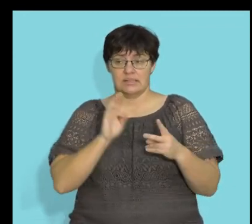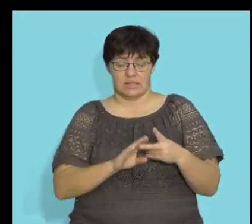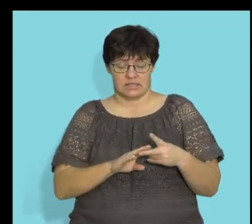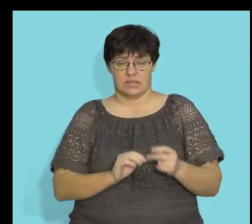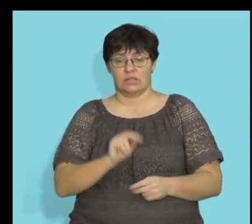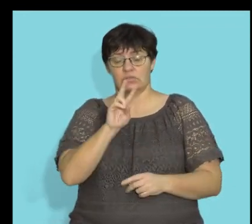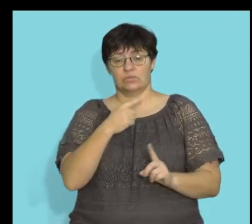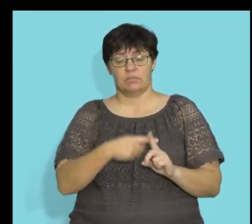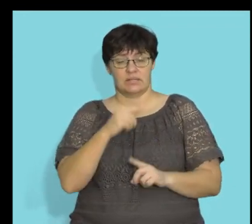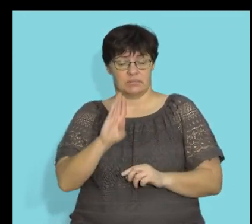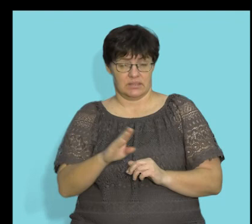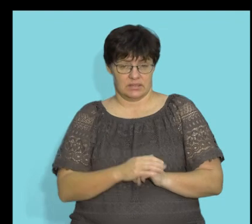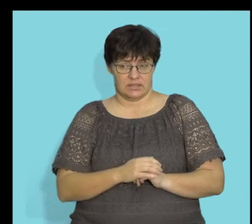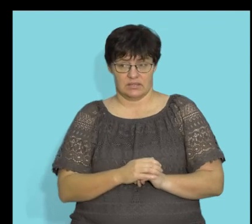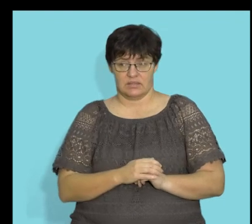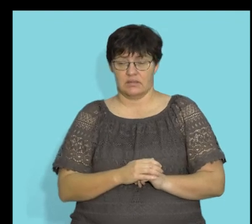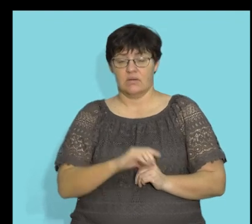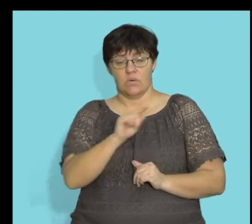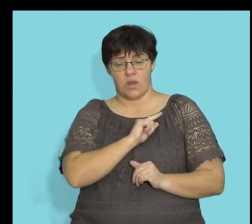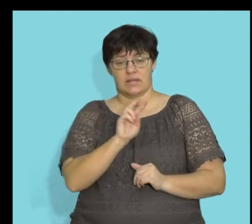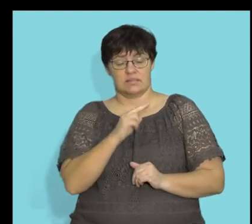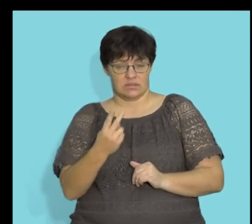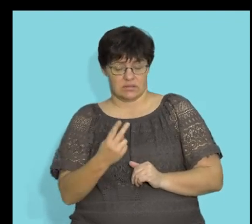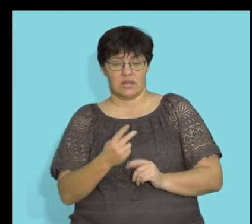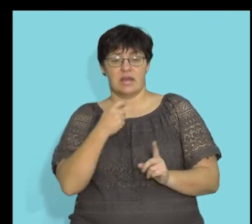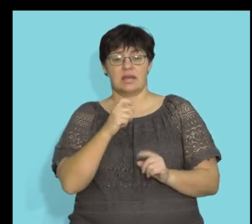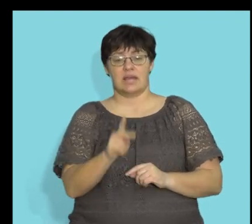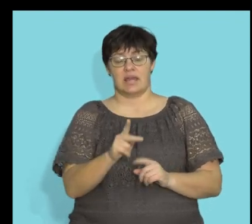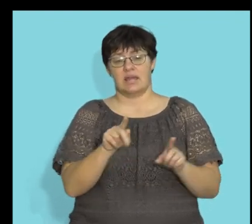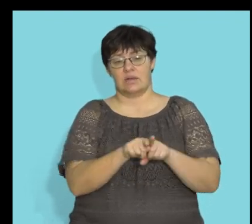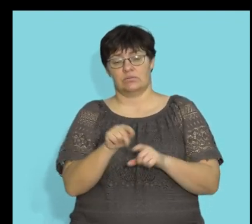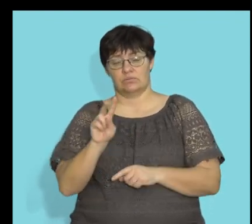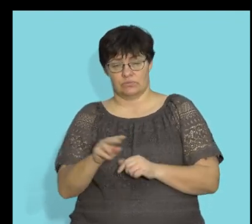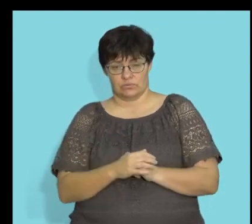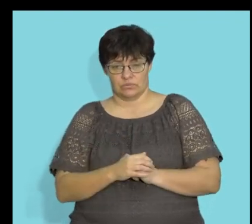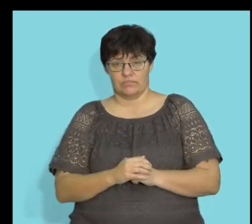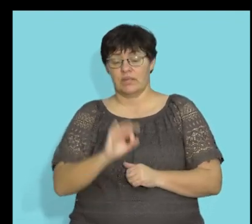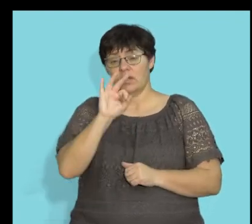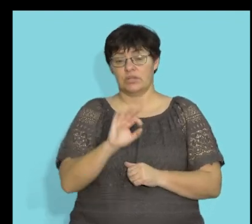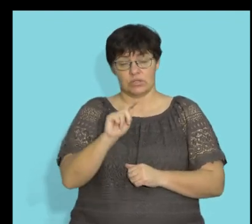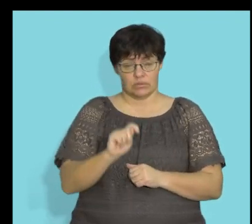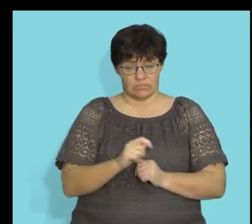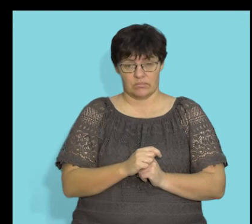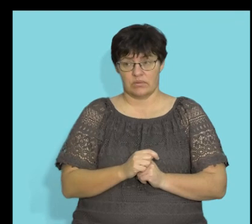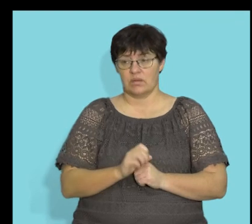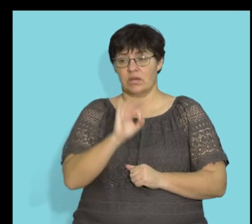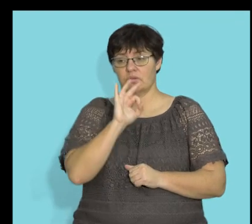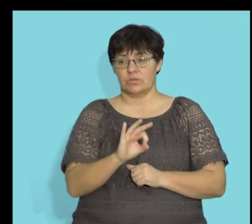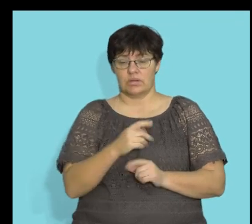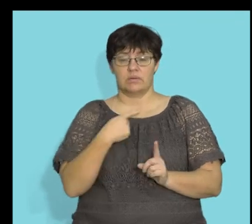second term will be 2 plus b, because I'm substituting k is equal to 2. The third term will